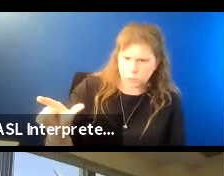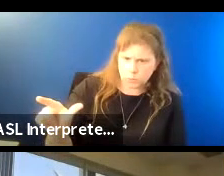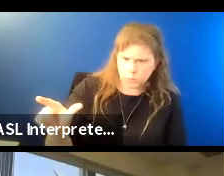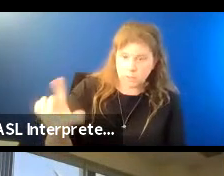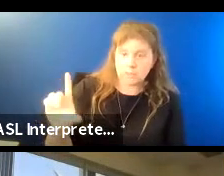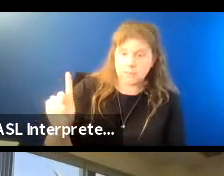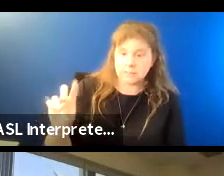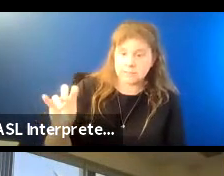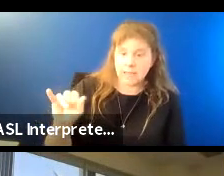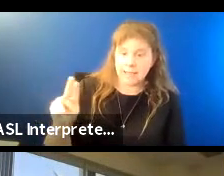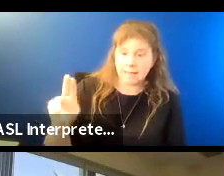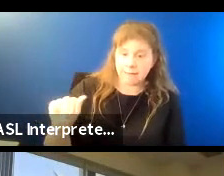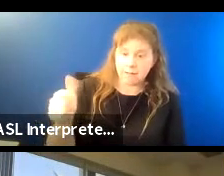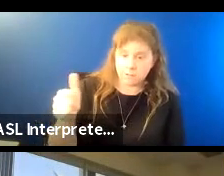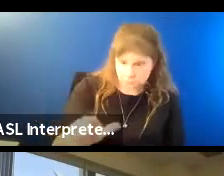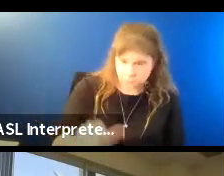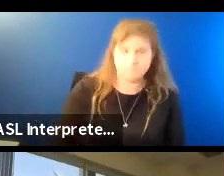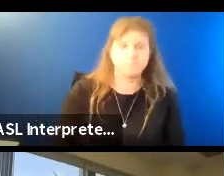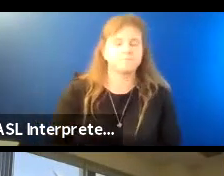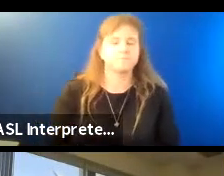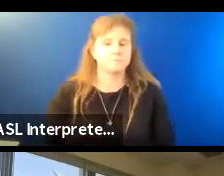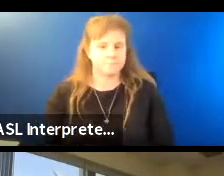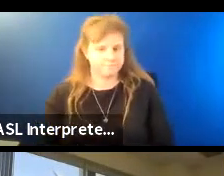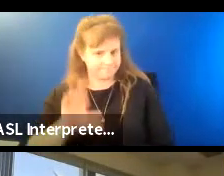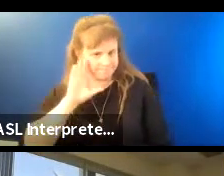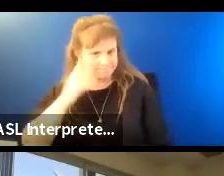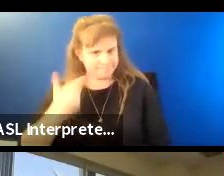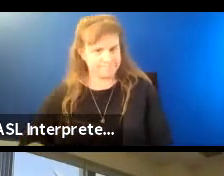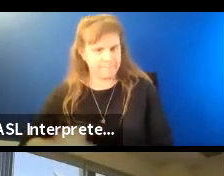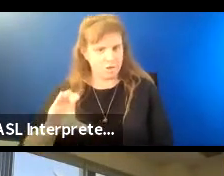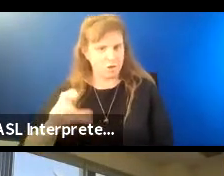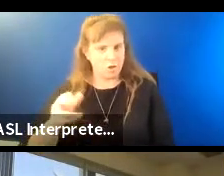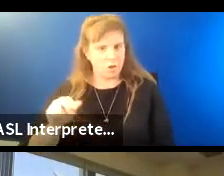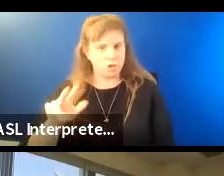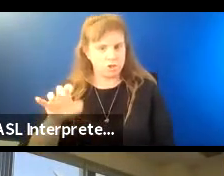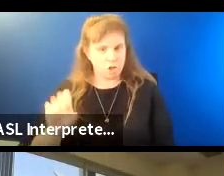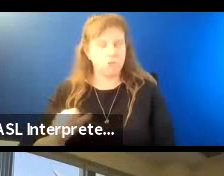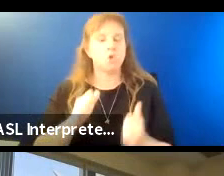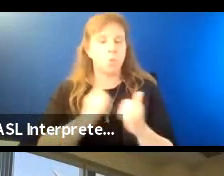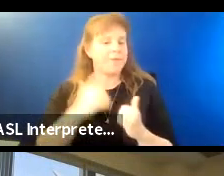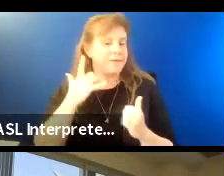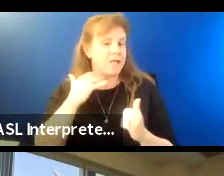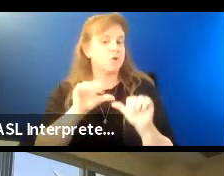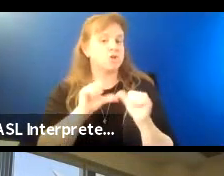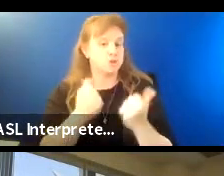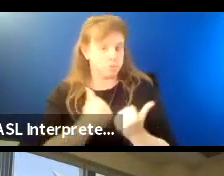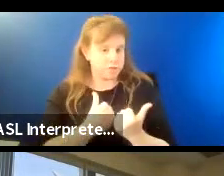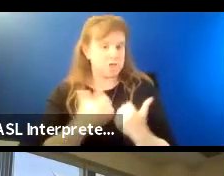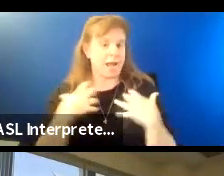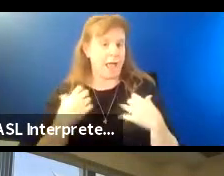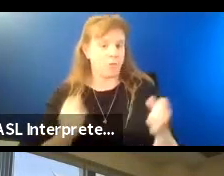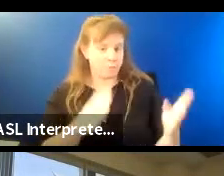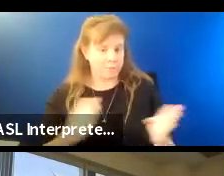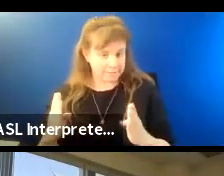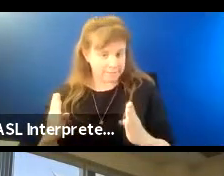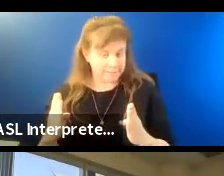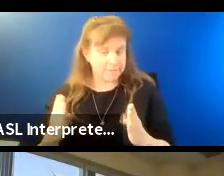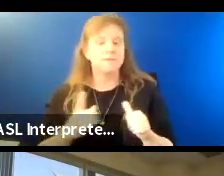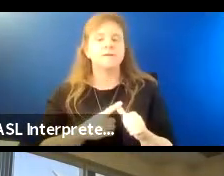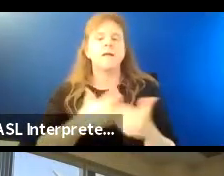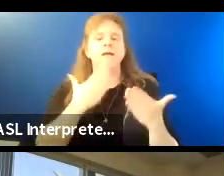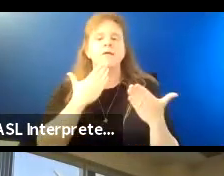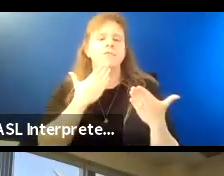Diana. Good afternoon, Charles Bakke with the California Association of Health Plans. Just want to thank the